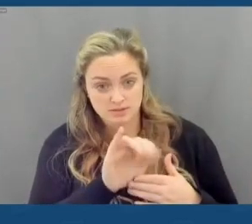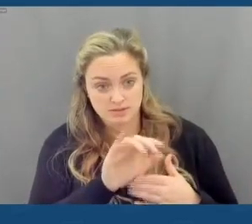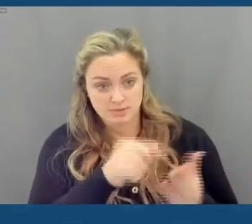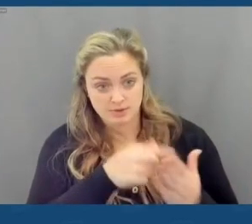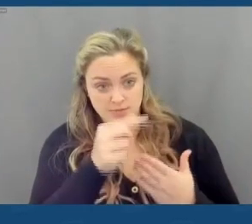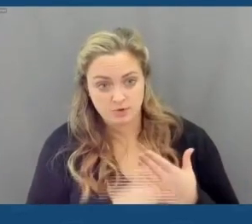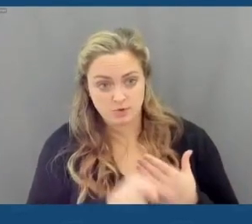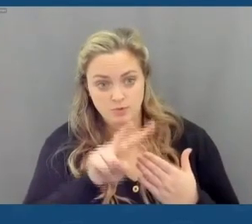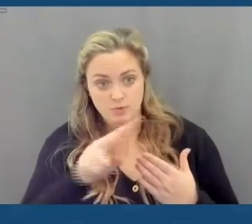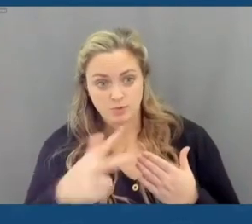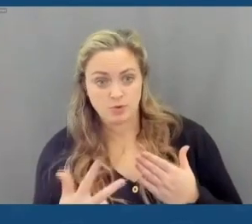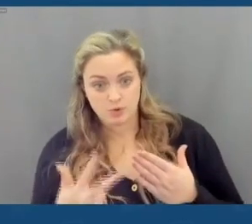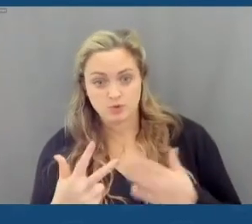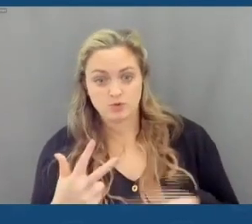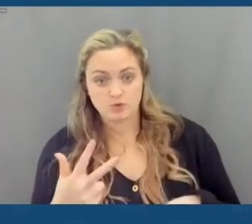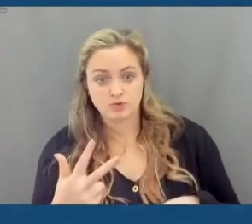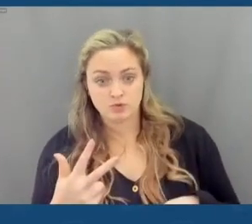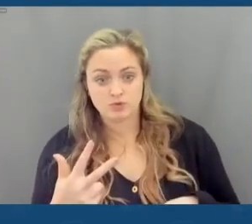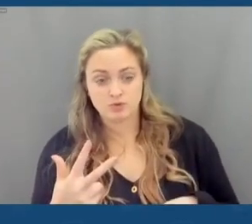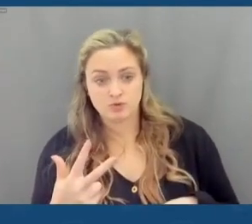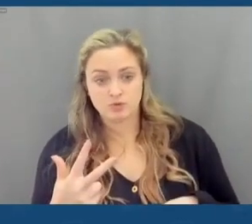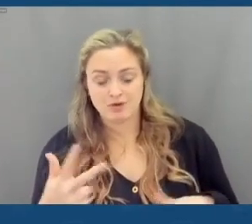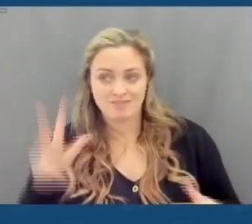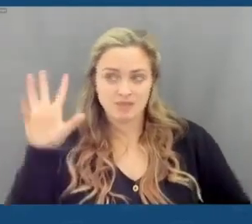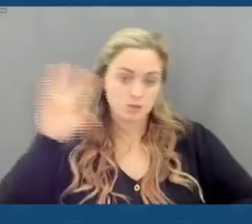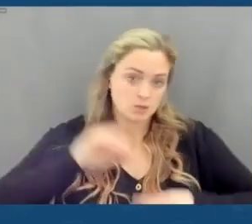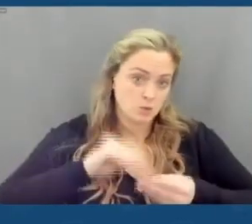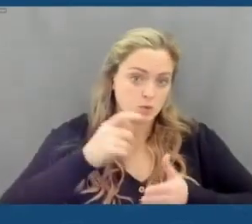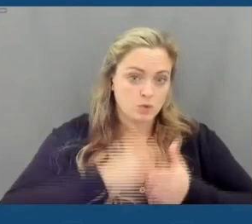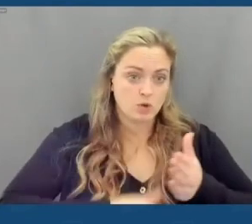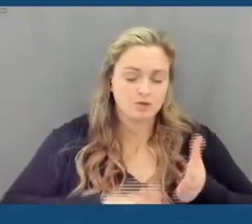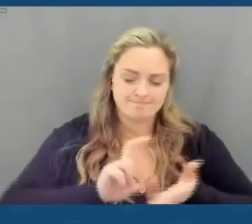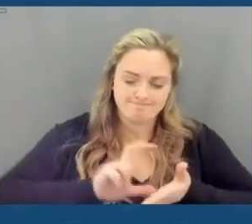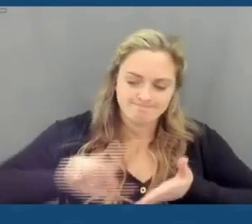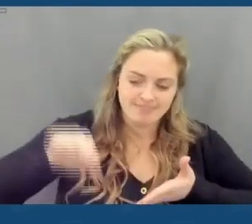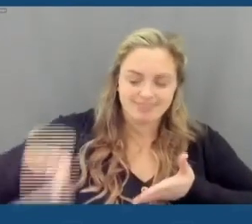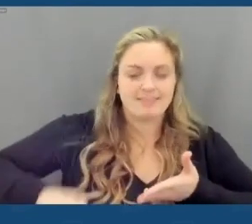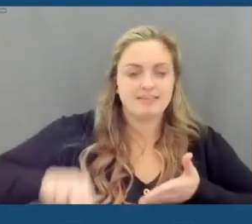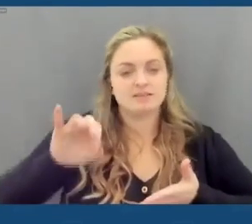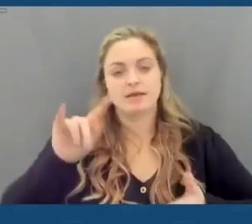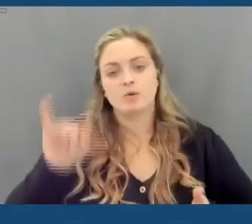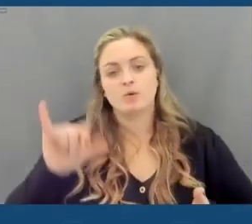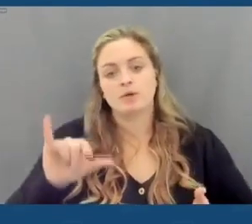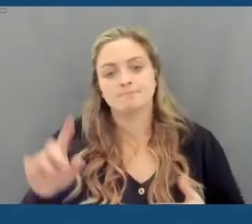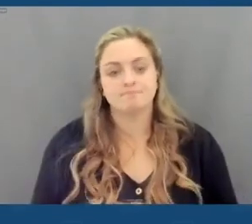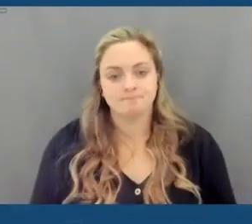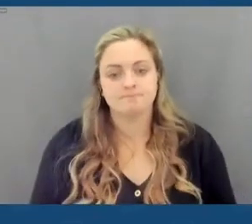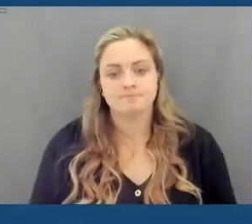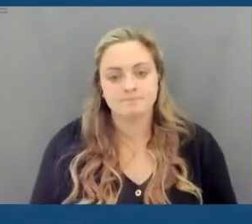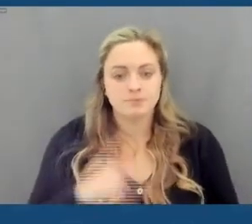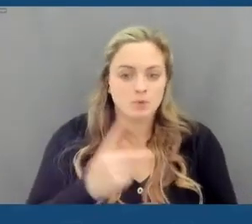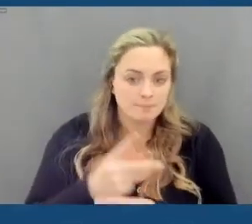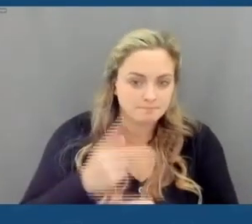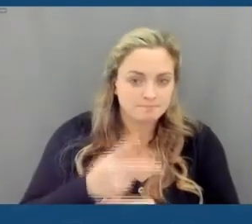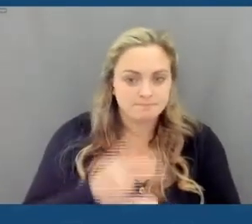of the total amount is going to this county alone. So keep that one quiet.